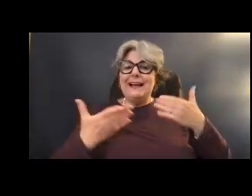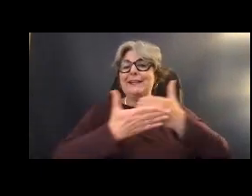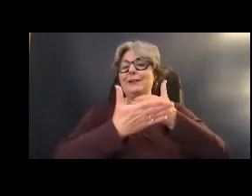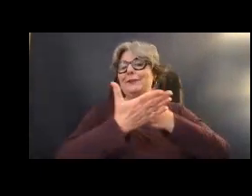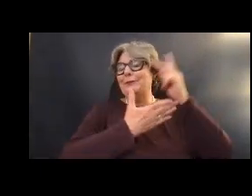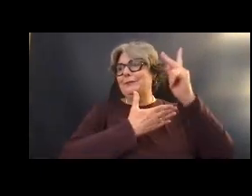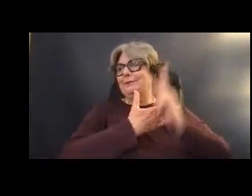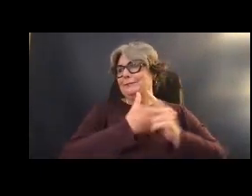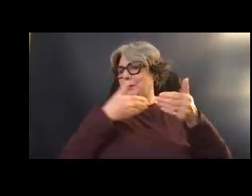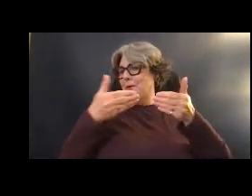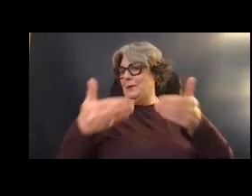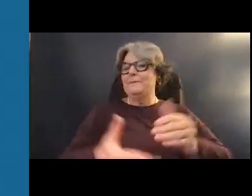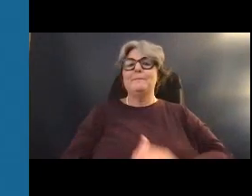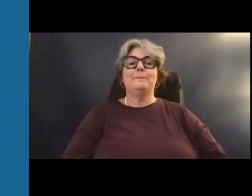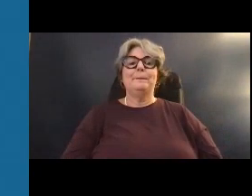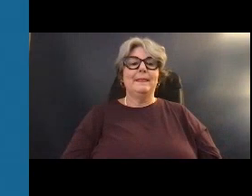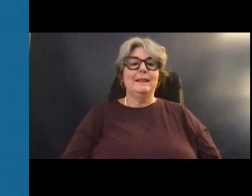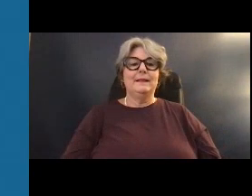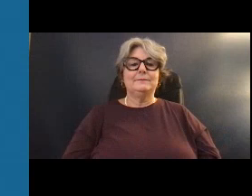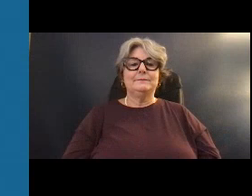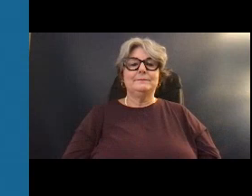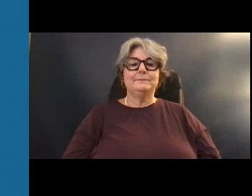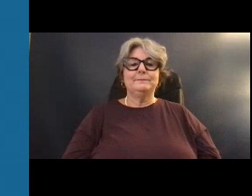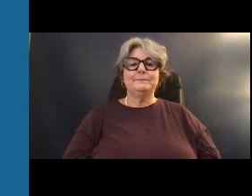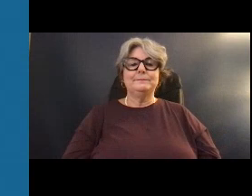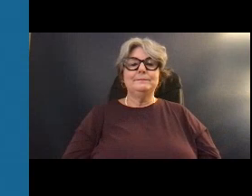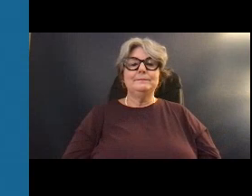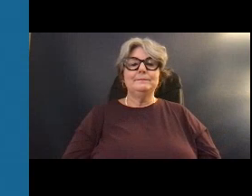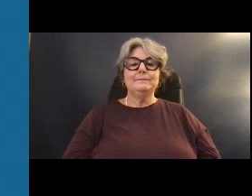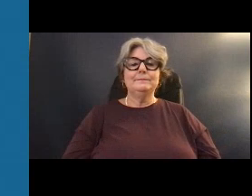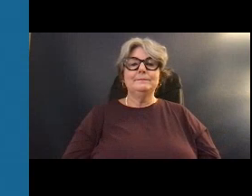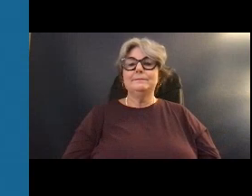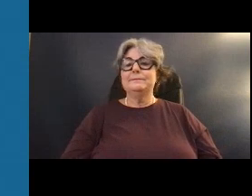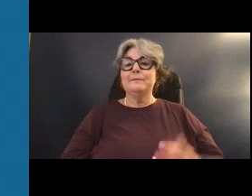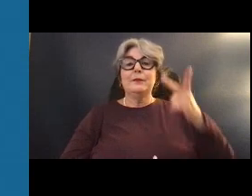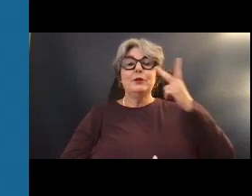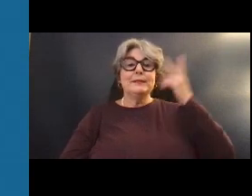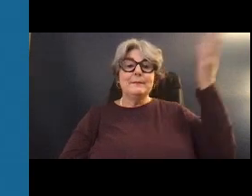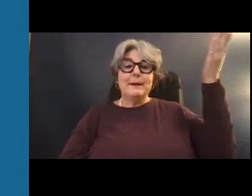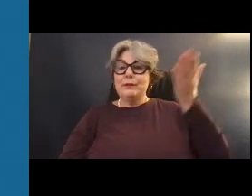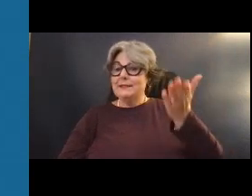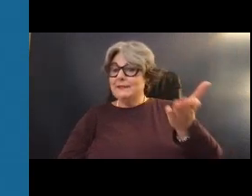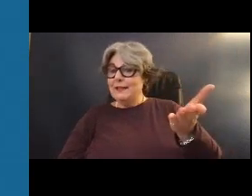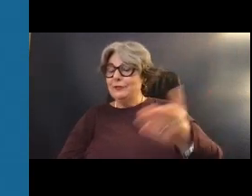initiative. So go ahead. Yeah, thank you so much, Barbara. Can you guys see my presentation?